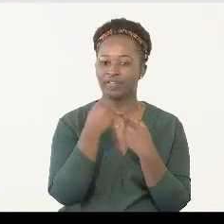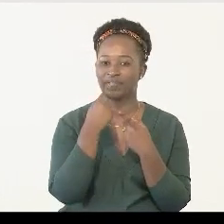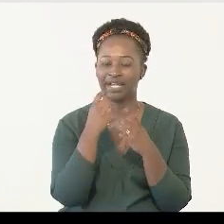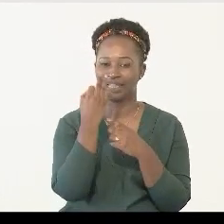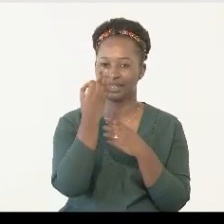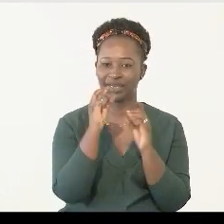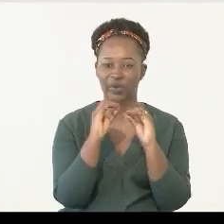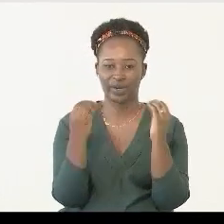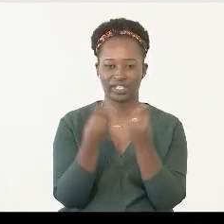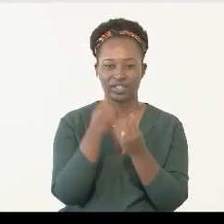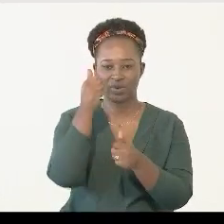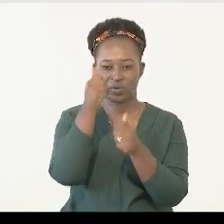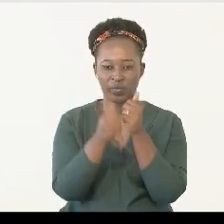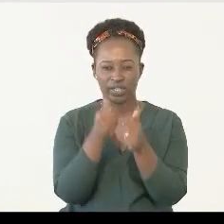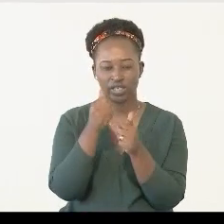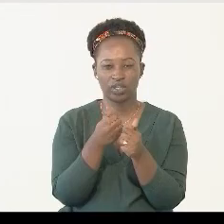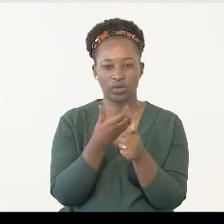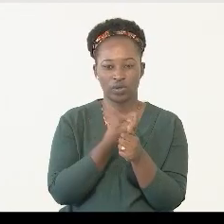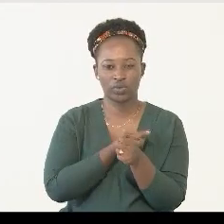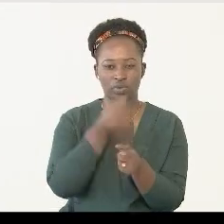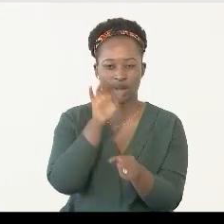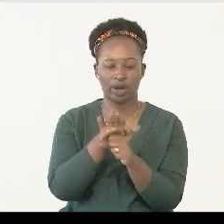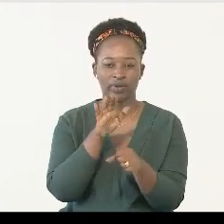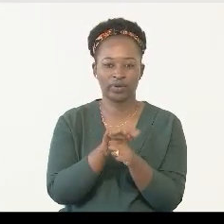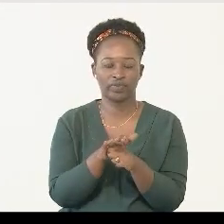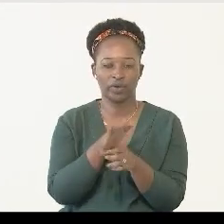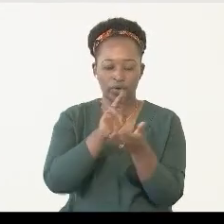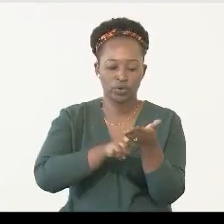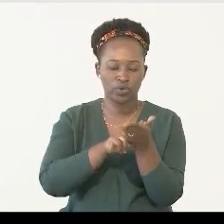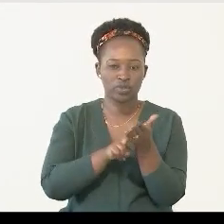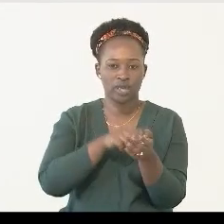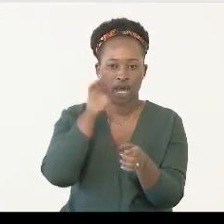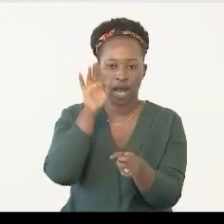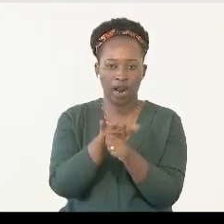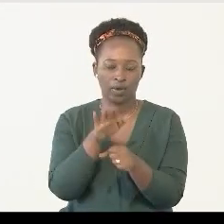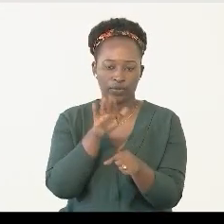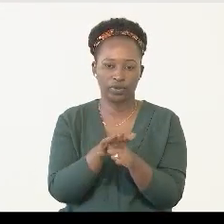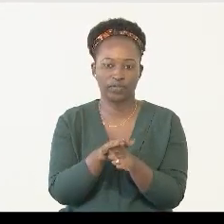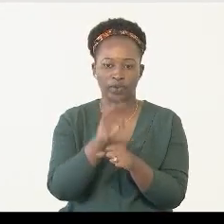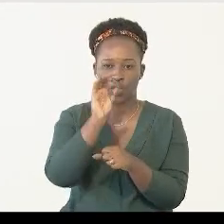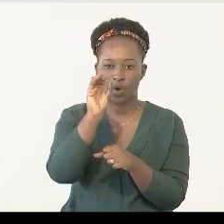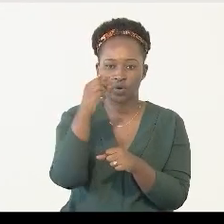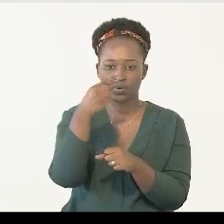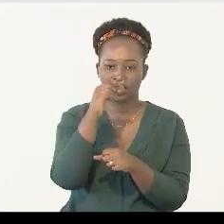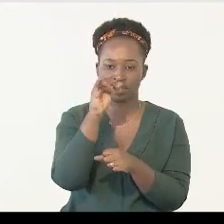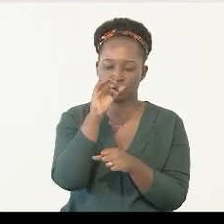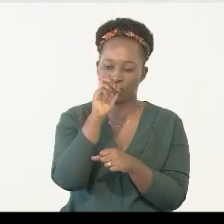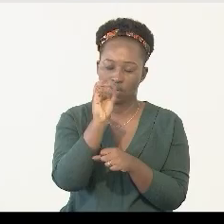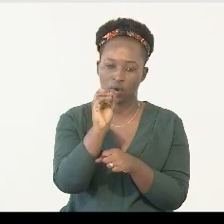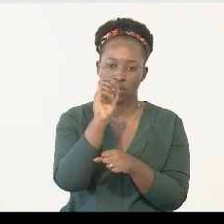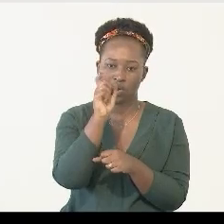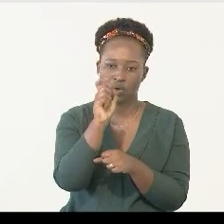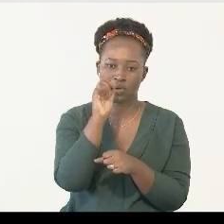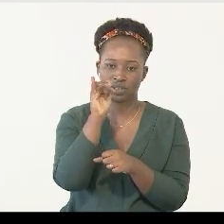Name 3 organs which consume a lot of oxygen in our body. Students, remember